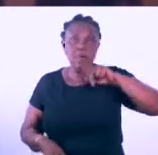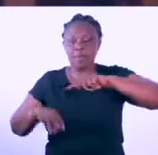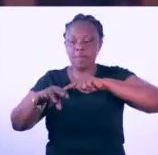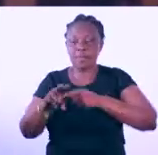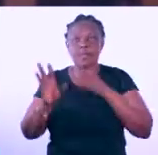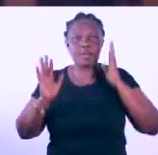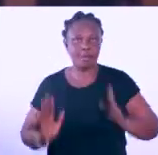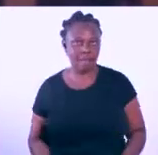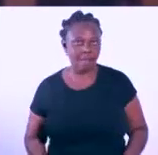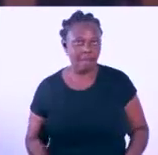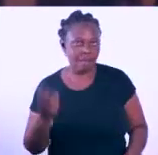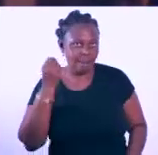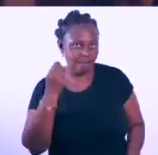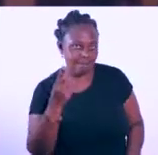beginner,